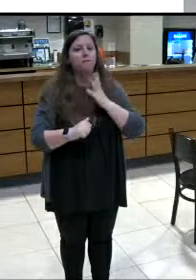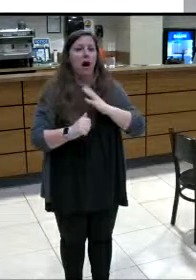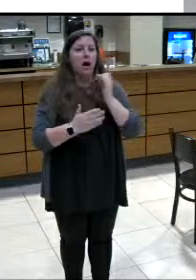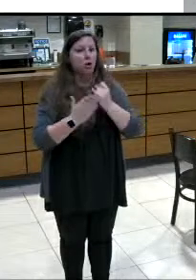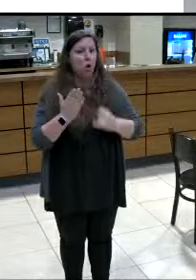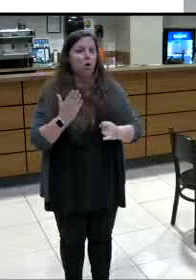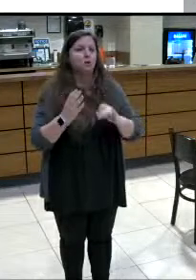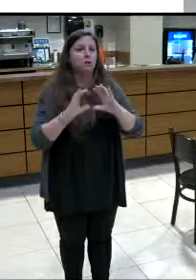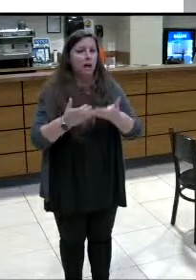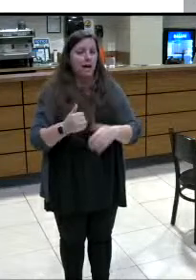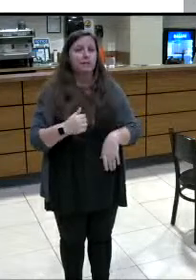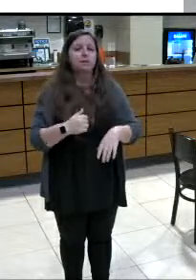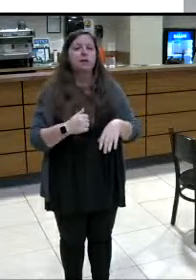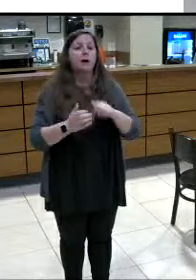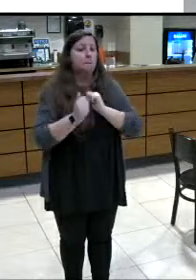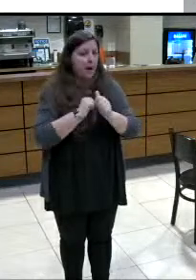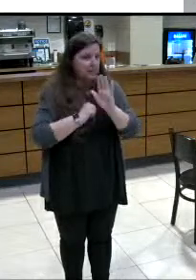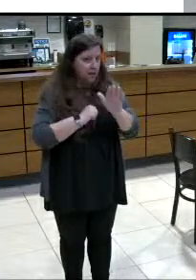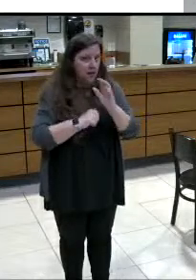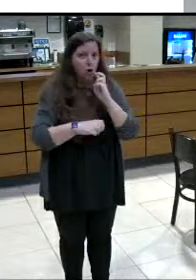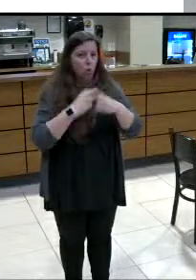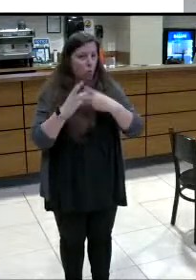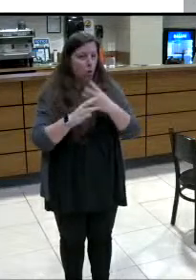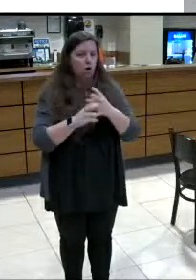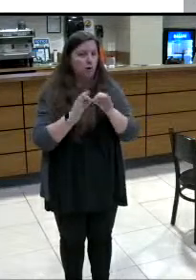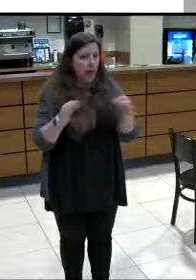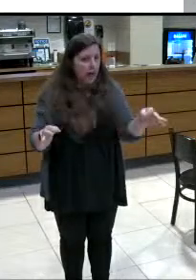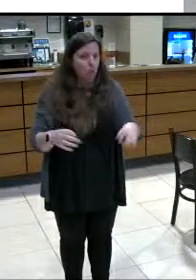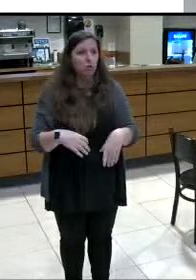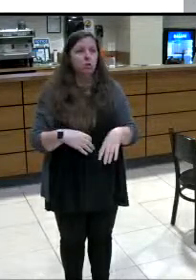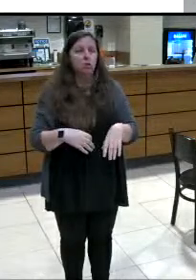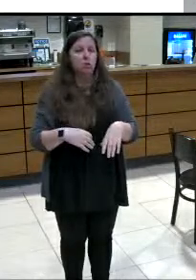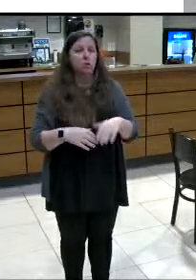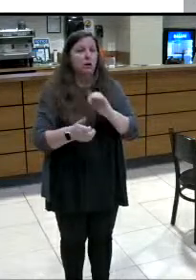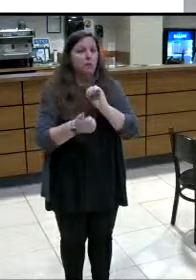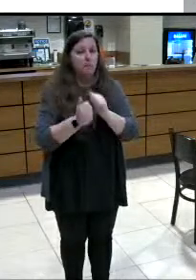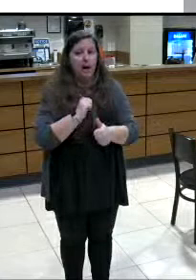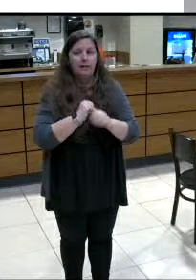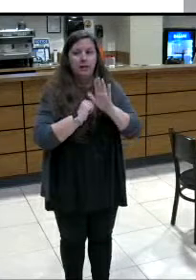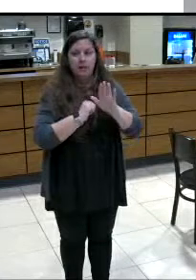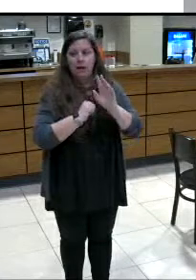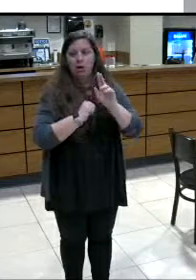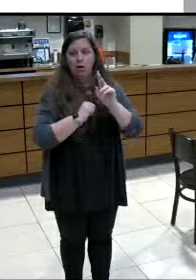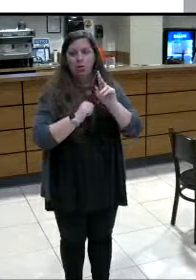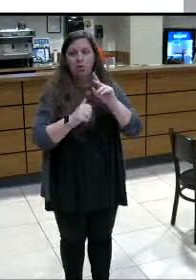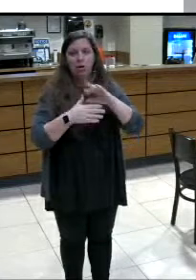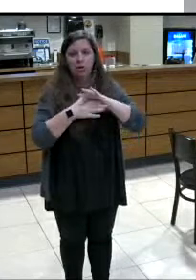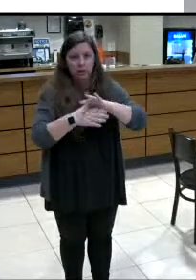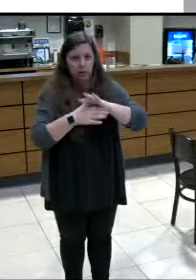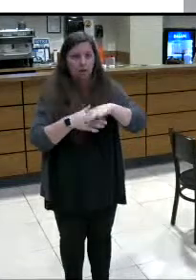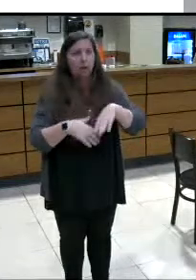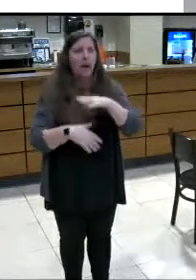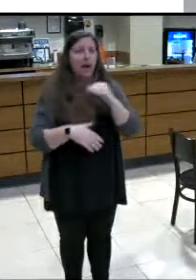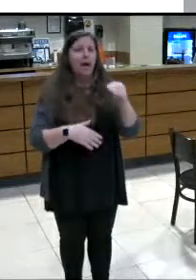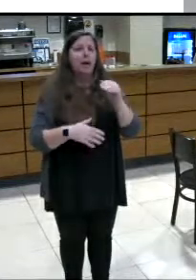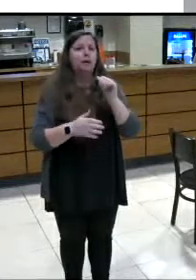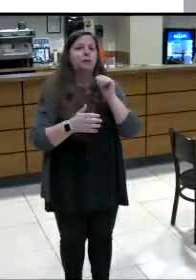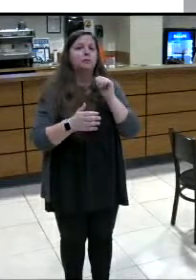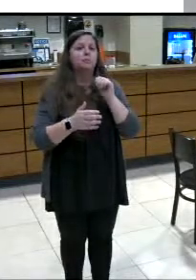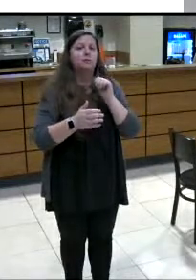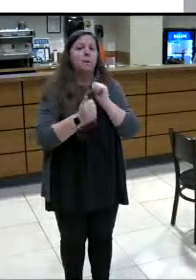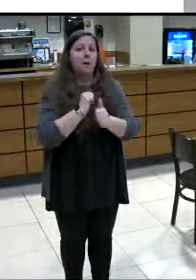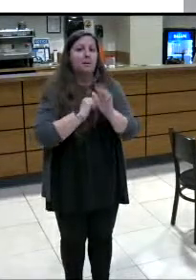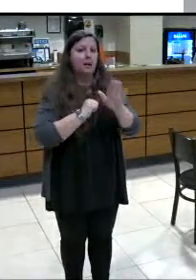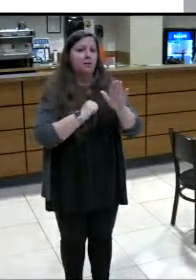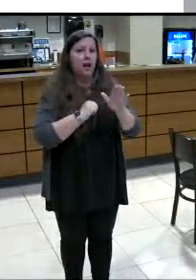take a world language and then pass it, passing their PE class, and passing a career connections class. And